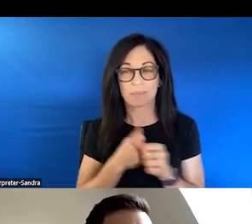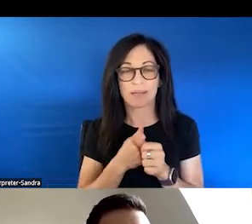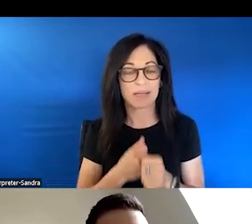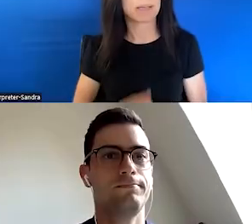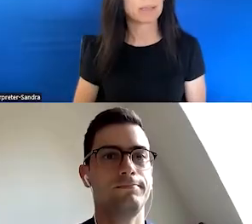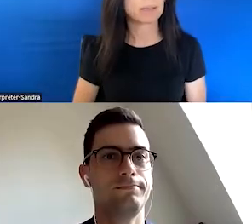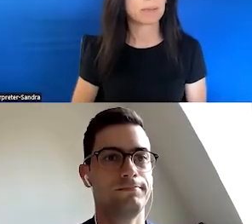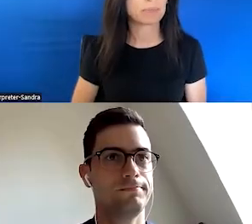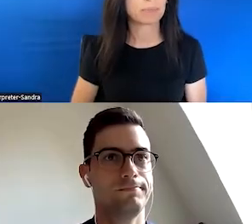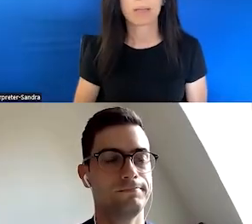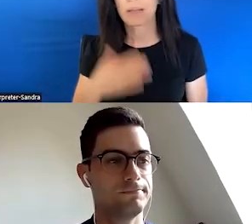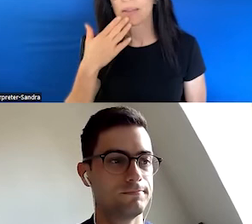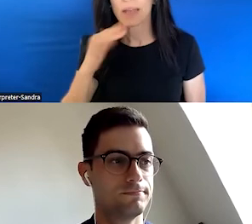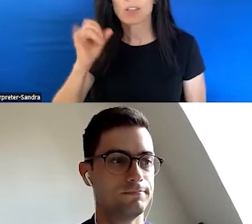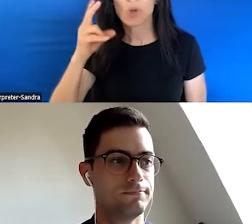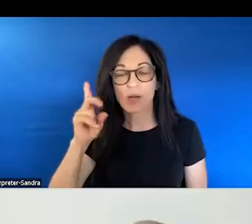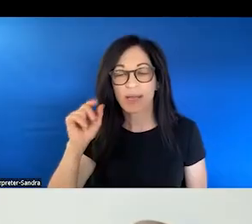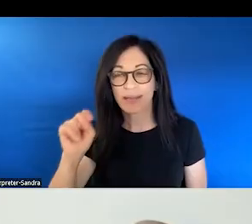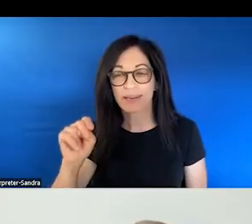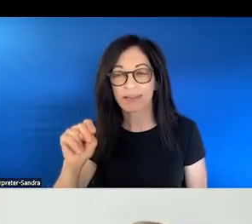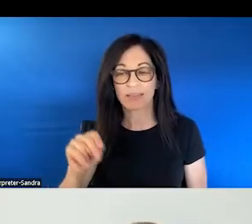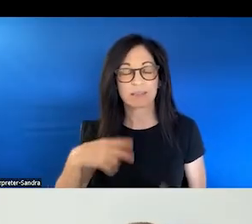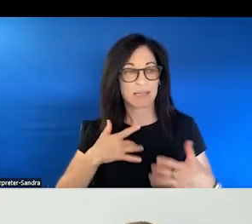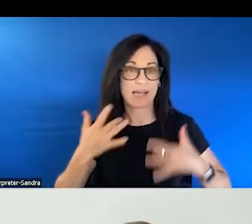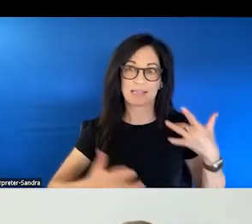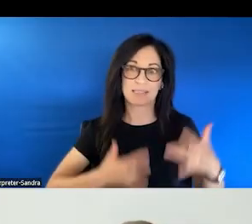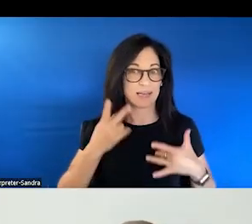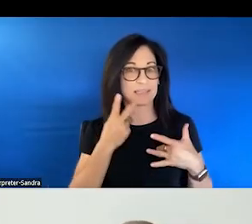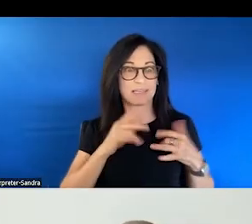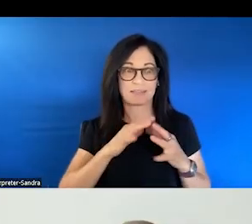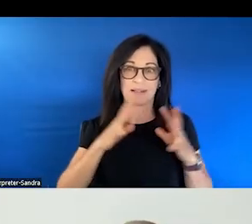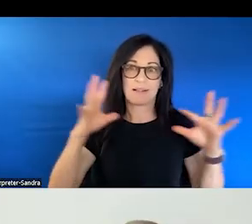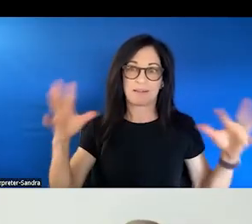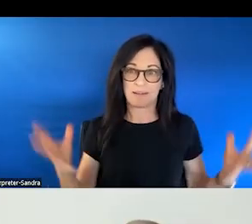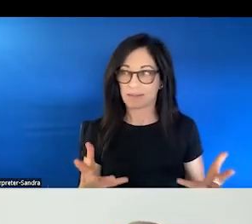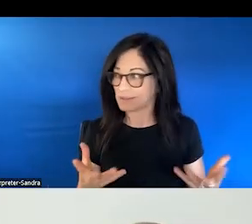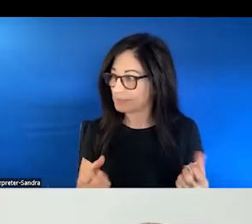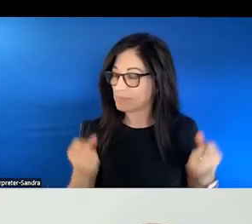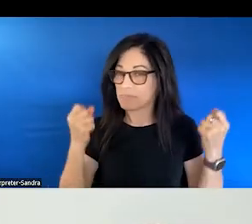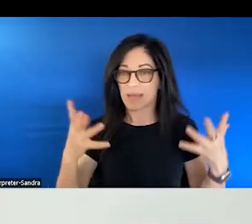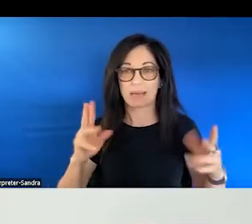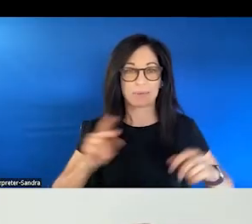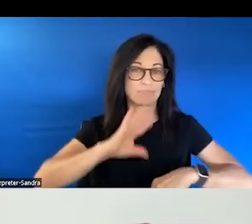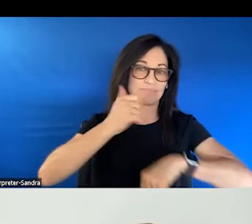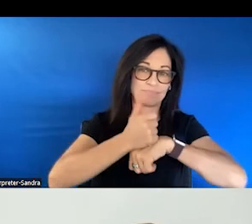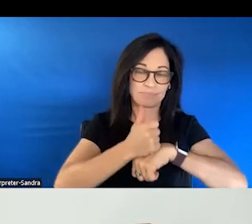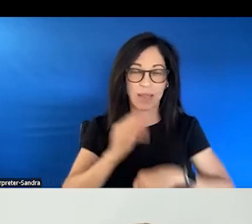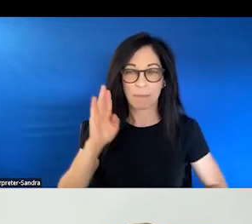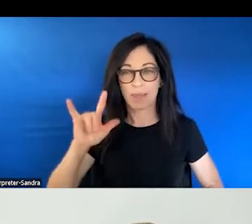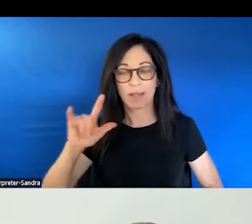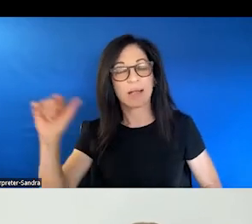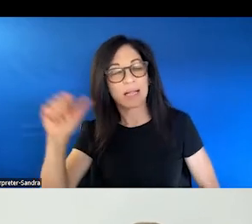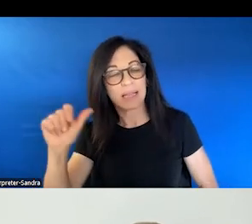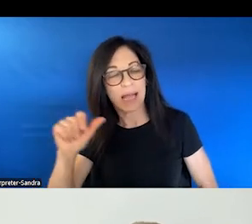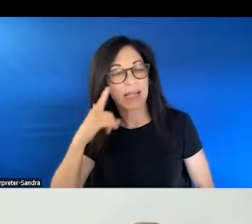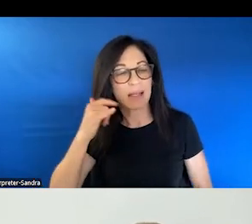Thanks, Jordan. Definitely very exciting to see such a comprehensive implementation bill like California's AB 988